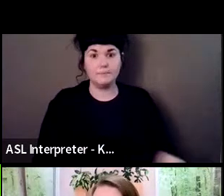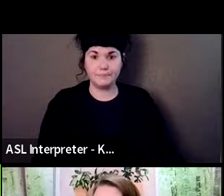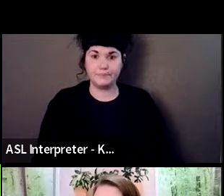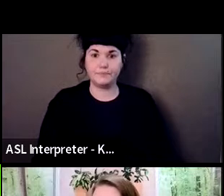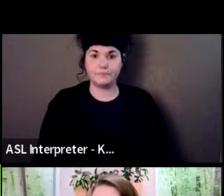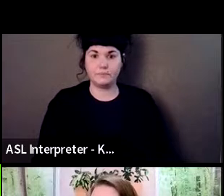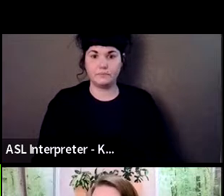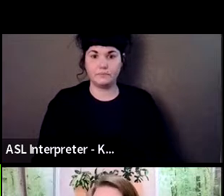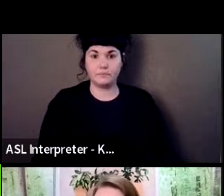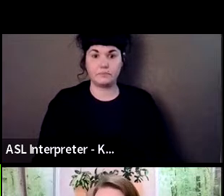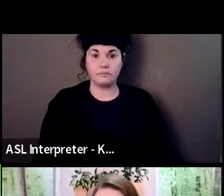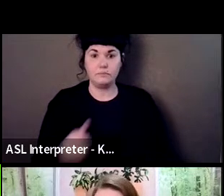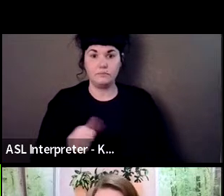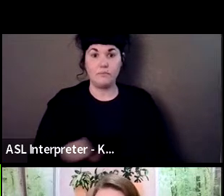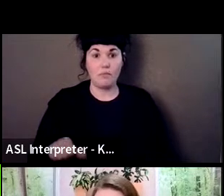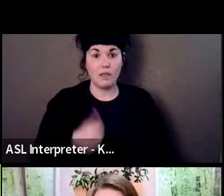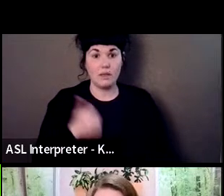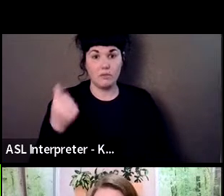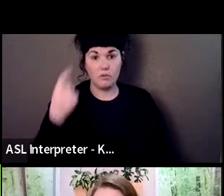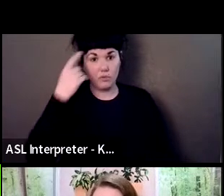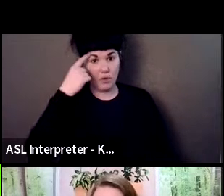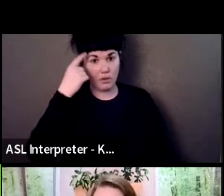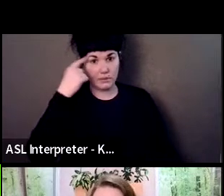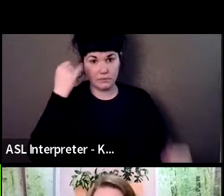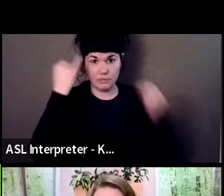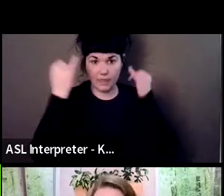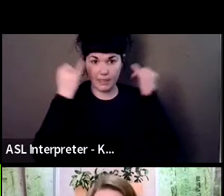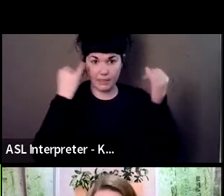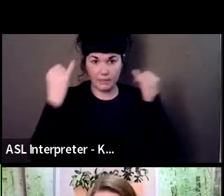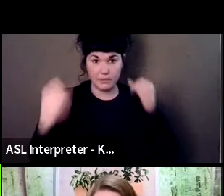Any other thoughts, ideas?